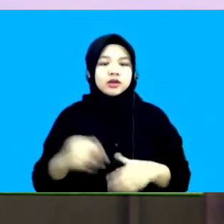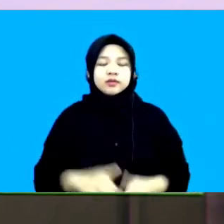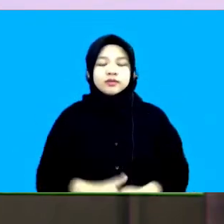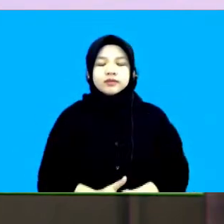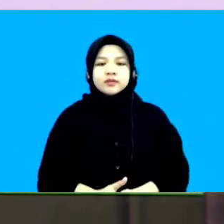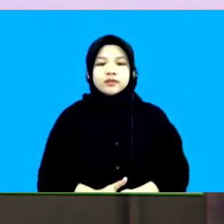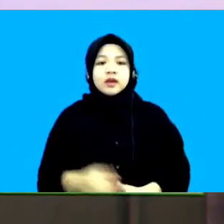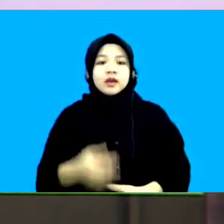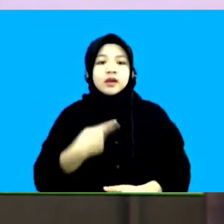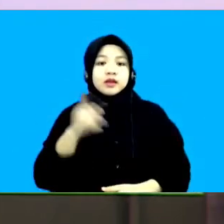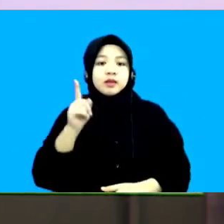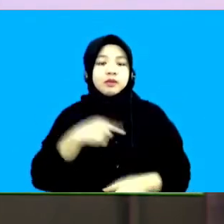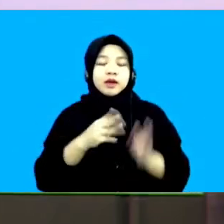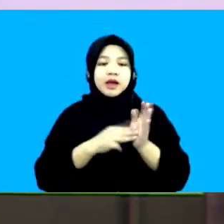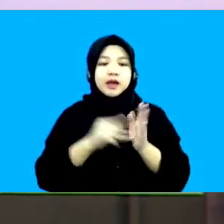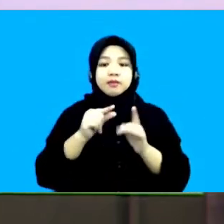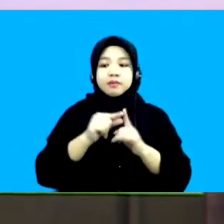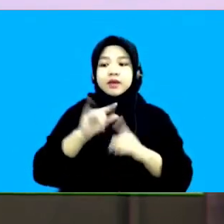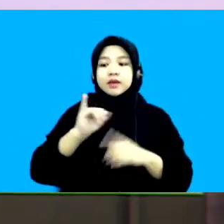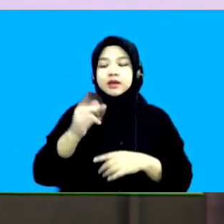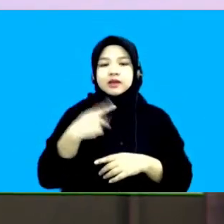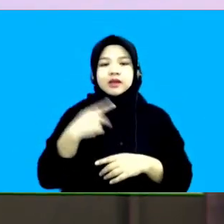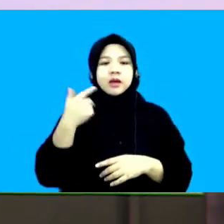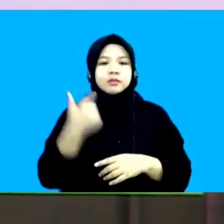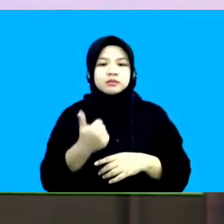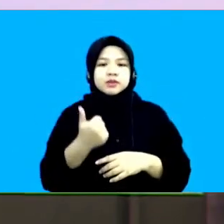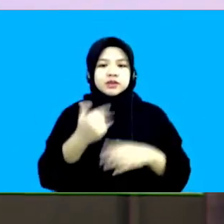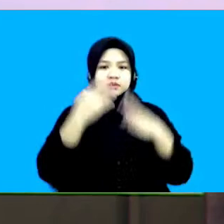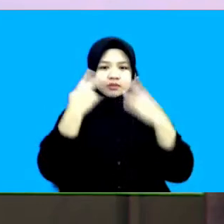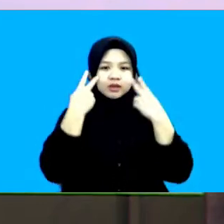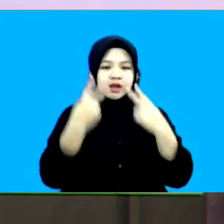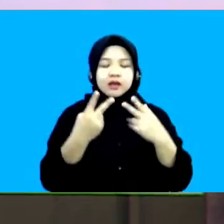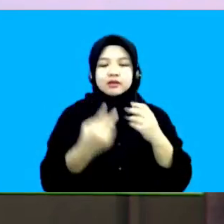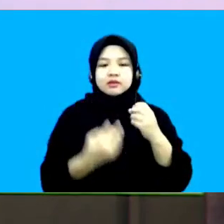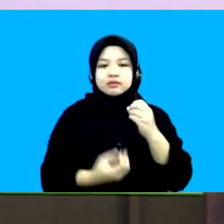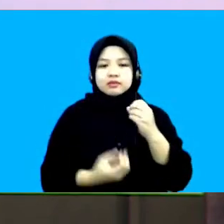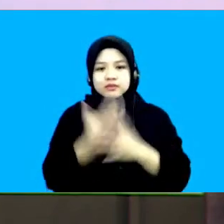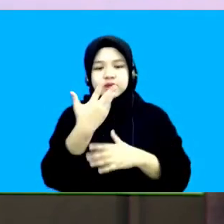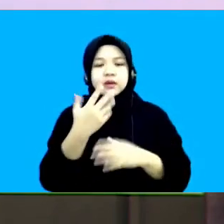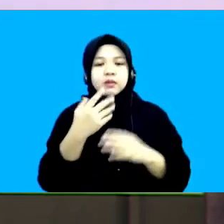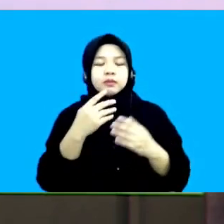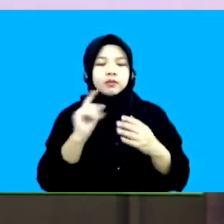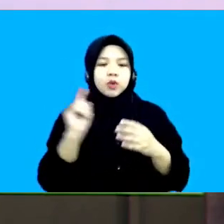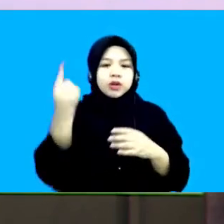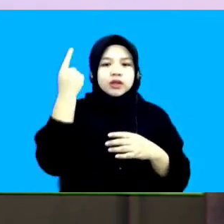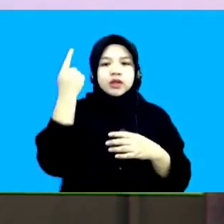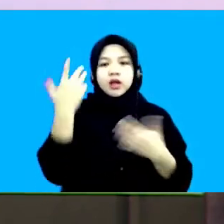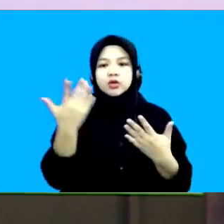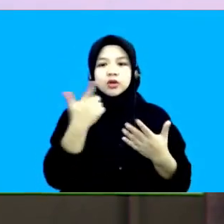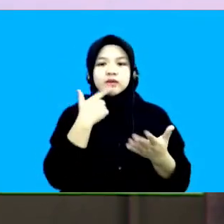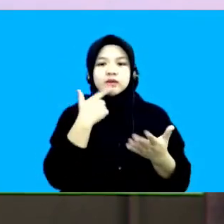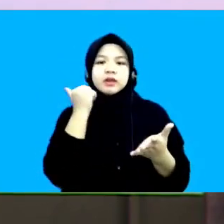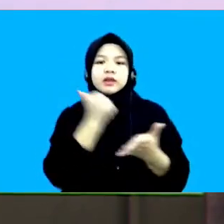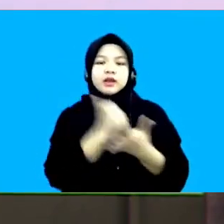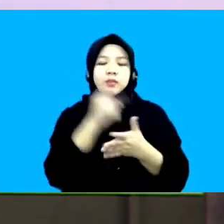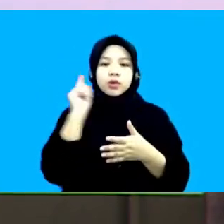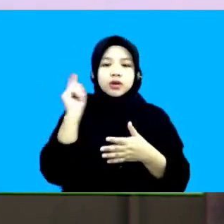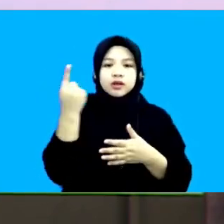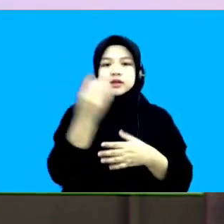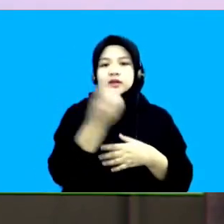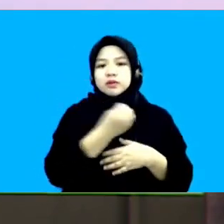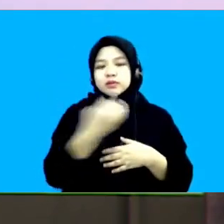If you would like to comment on the question. Great. Well, first, let me clear something up.